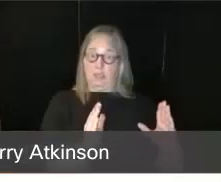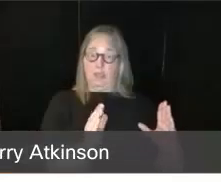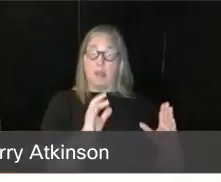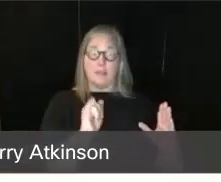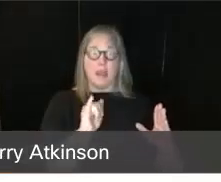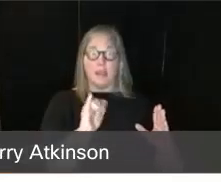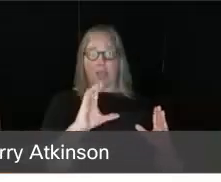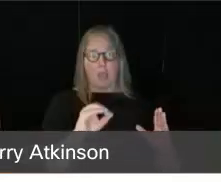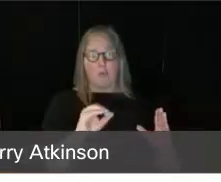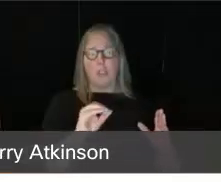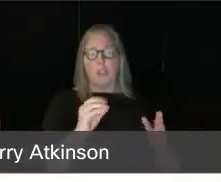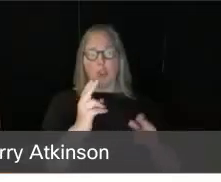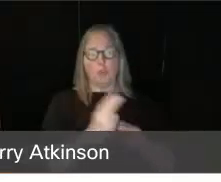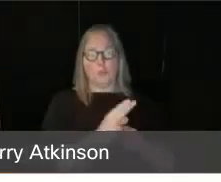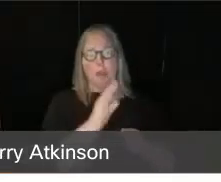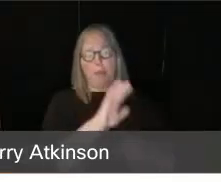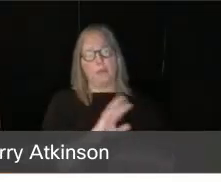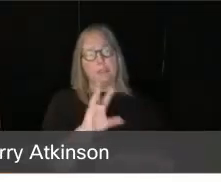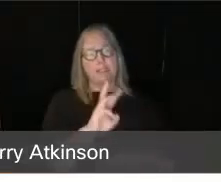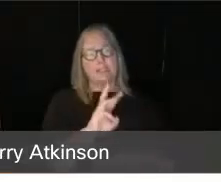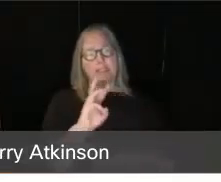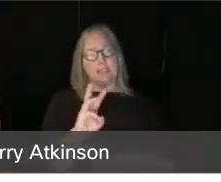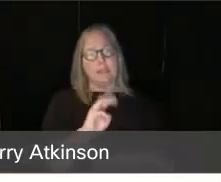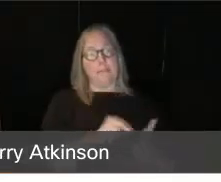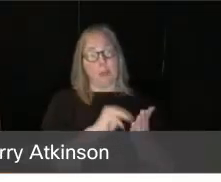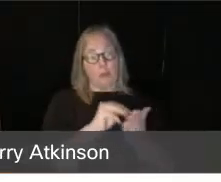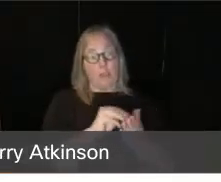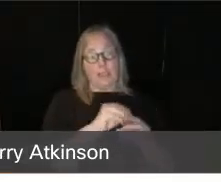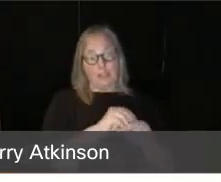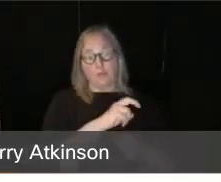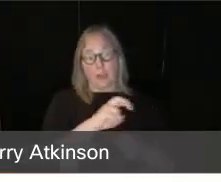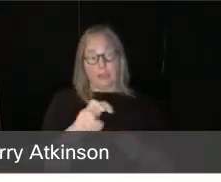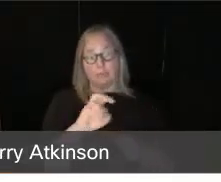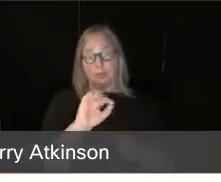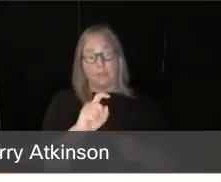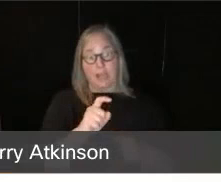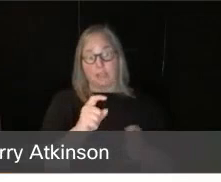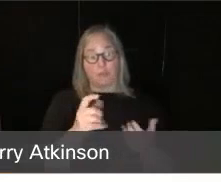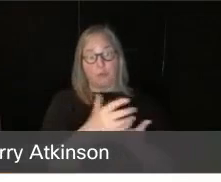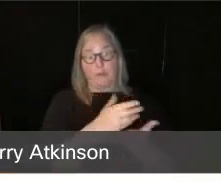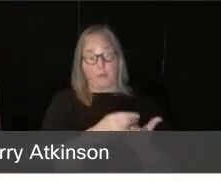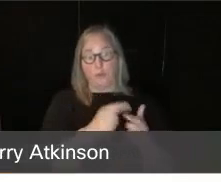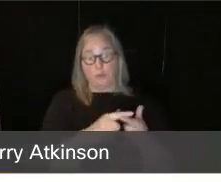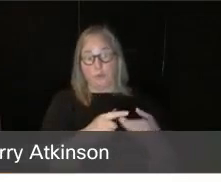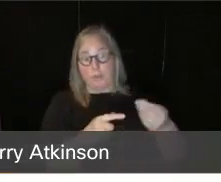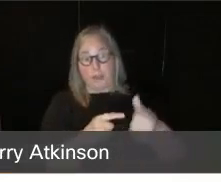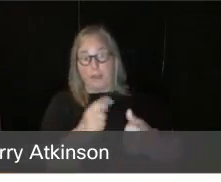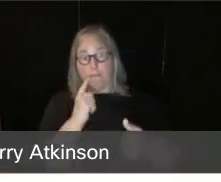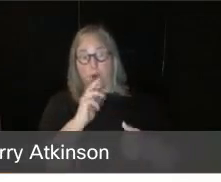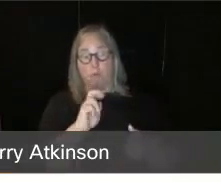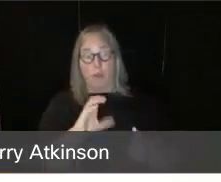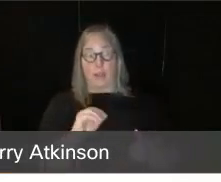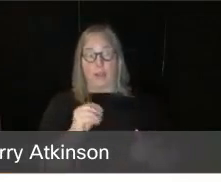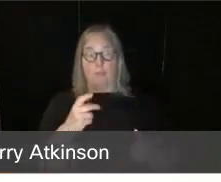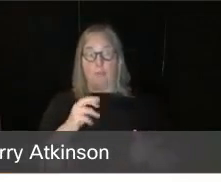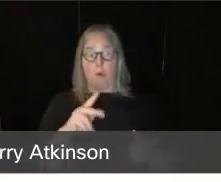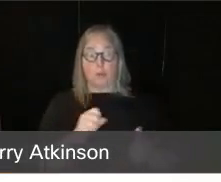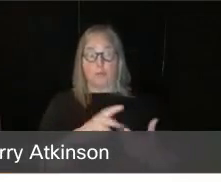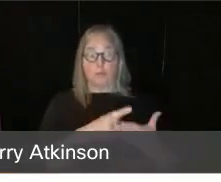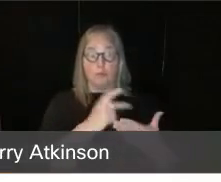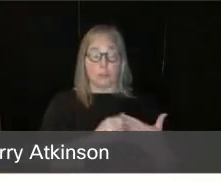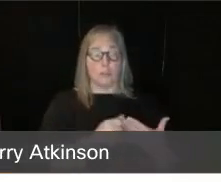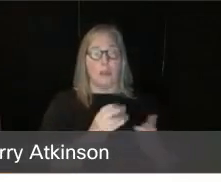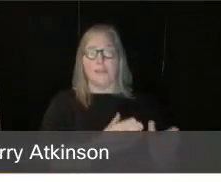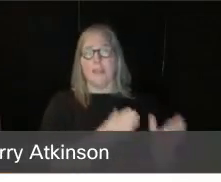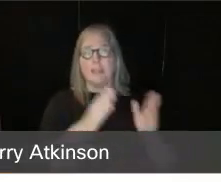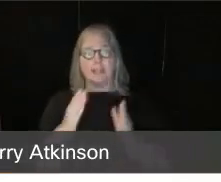about $66 million in transfer tax revenues to fund rec and parks projects. The following 5 years,